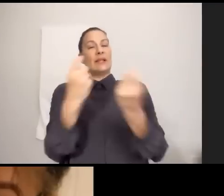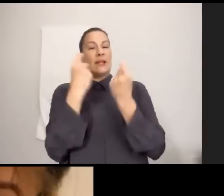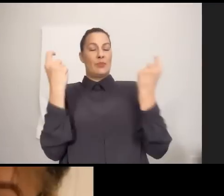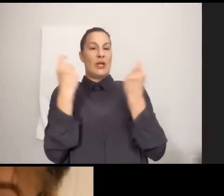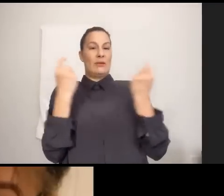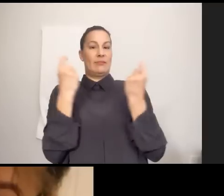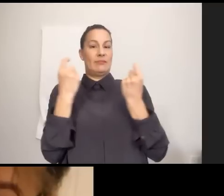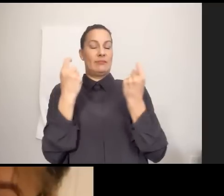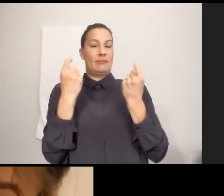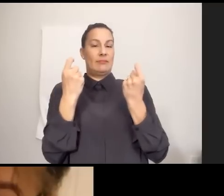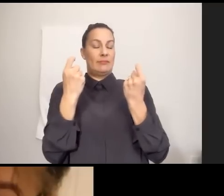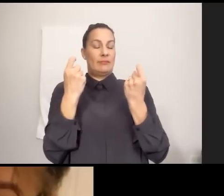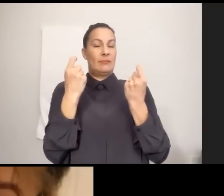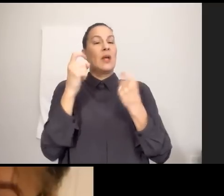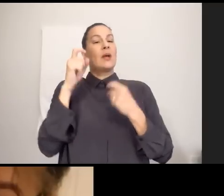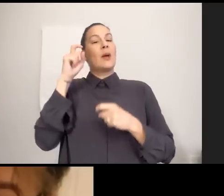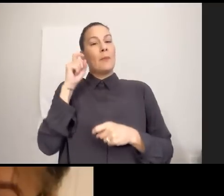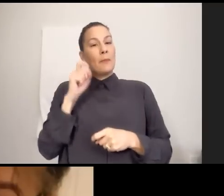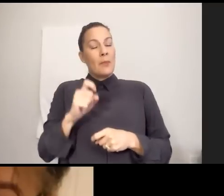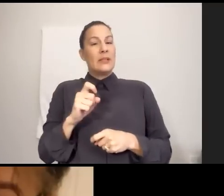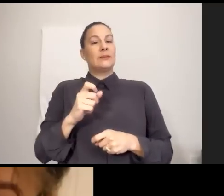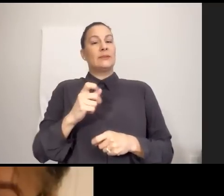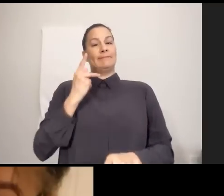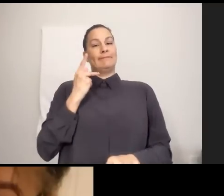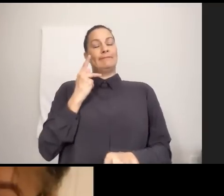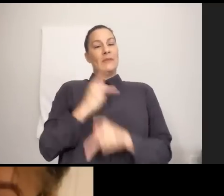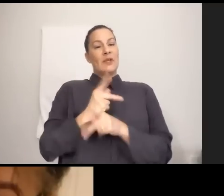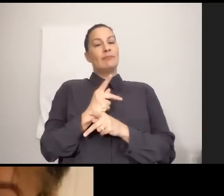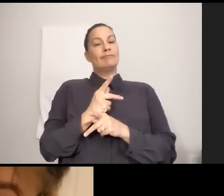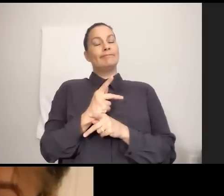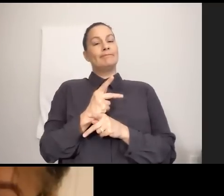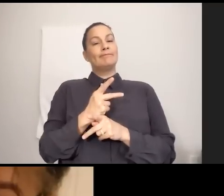need to hold on to our joyful militancy now more than ever.